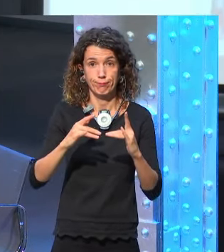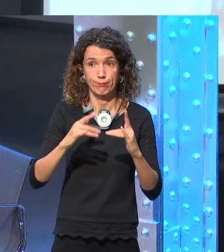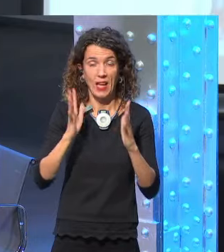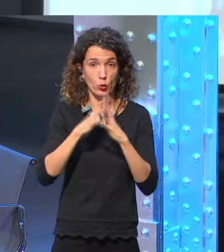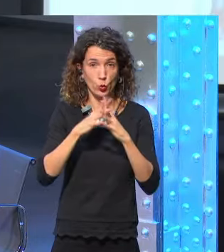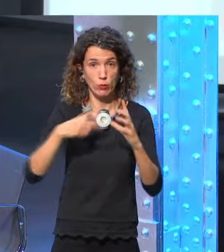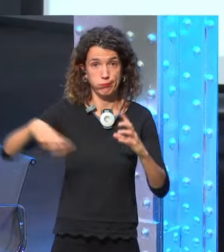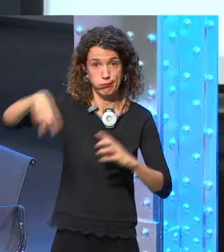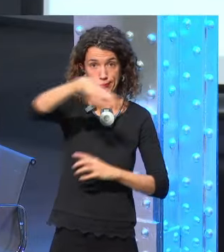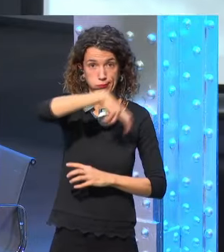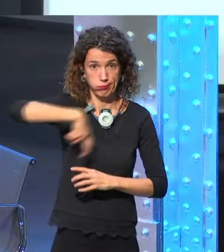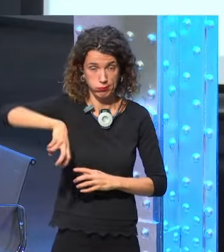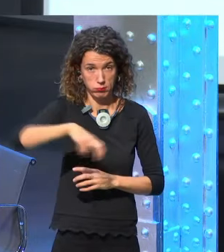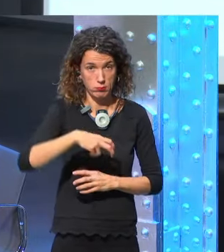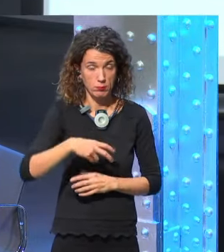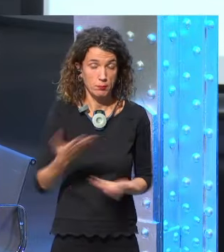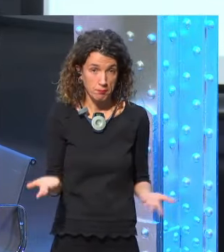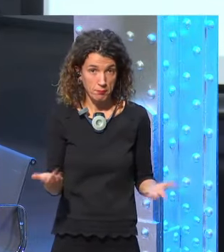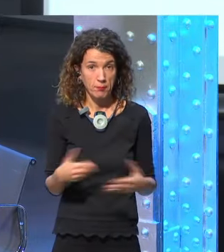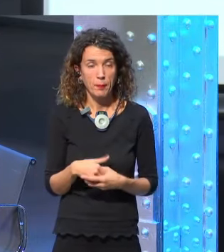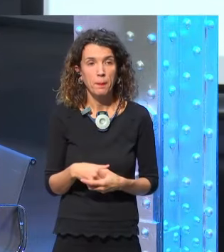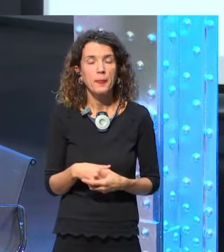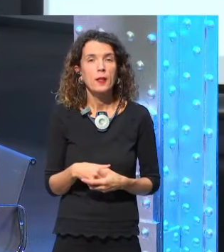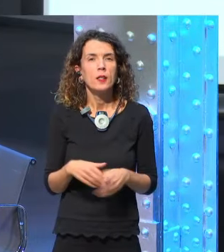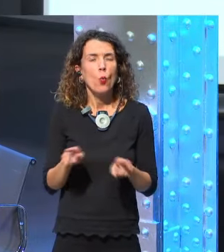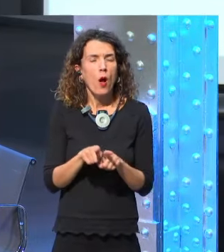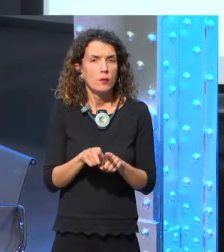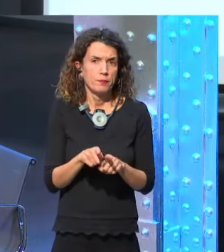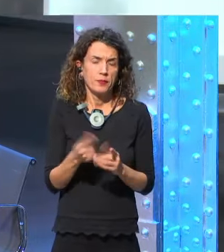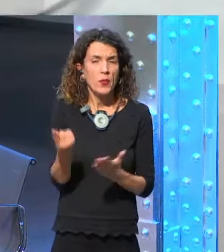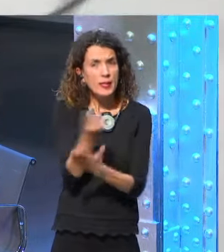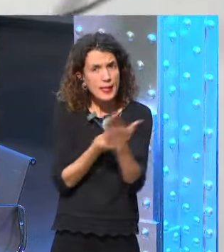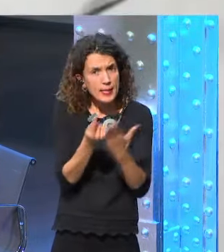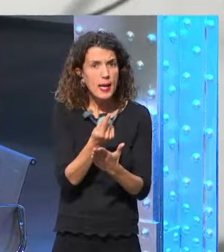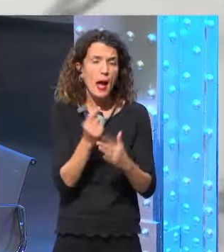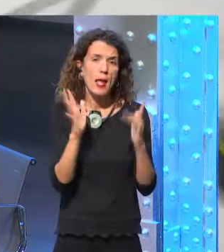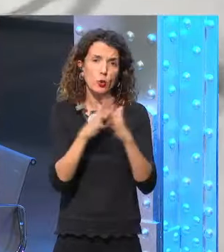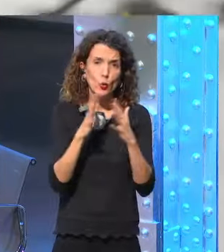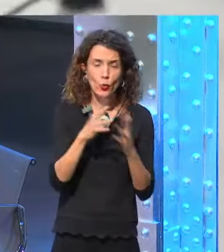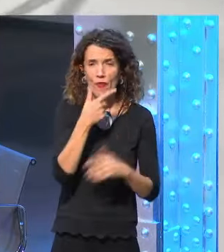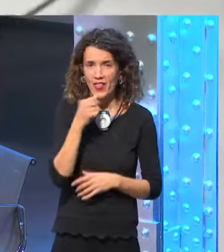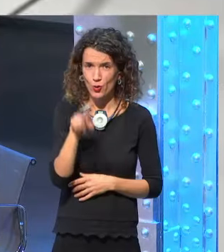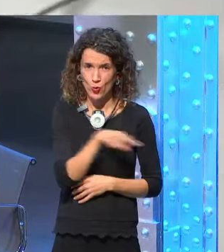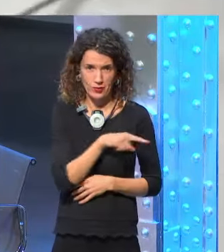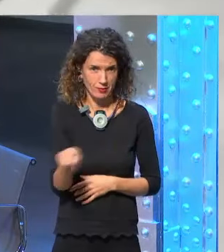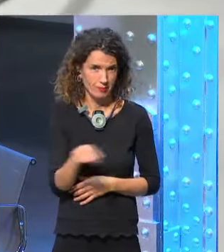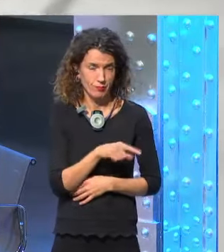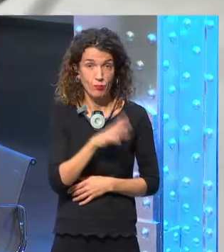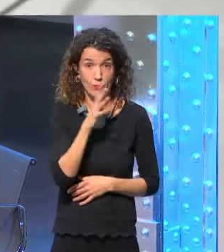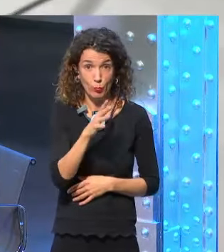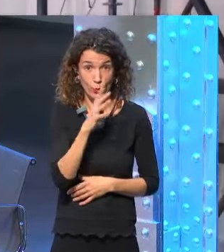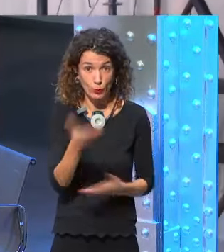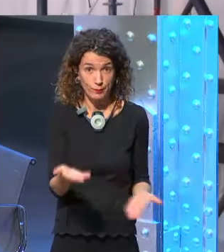the architects of you, it's not so easy to design this structure, because if you